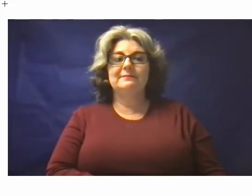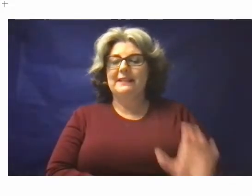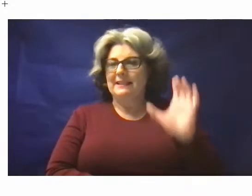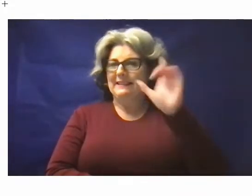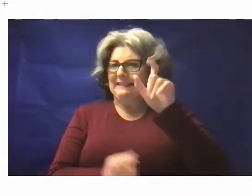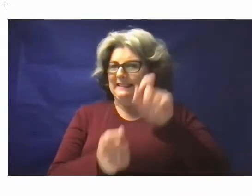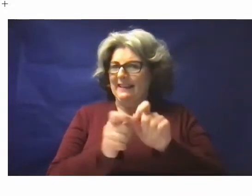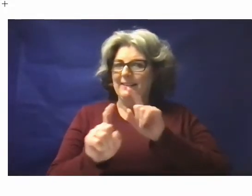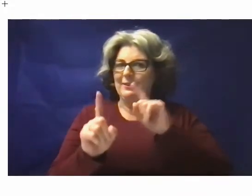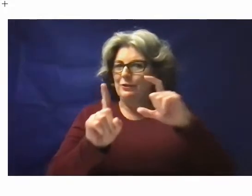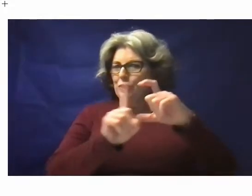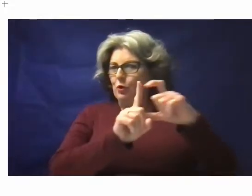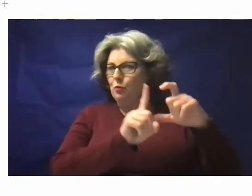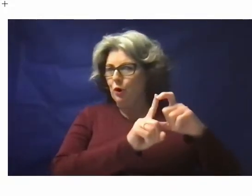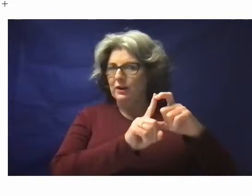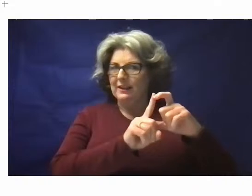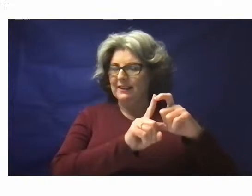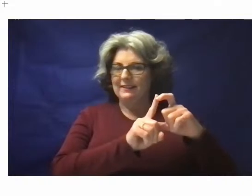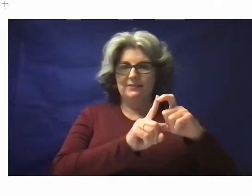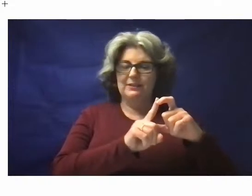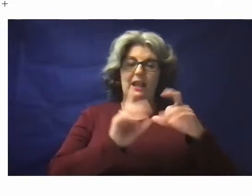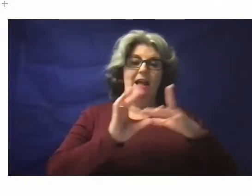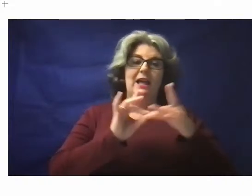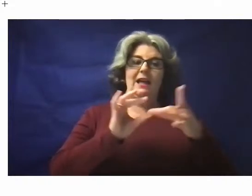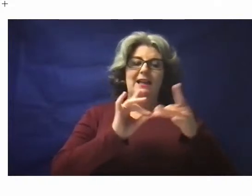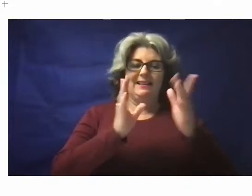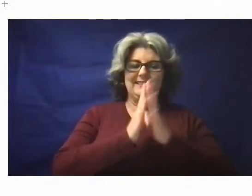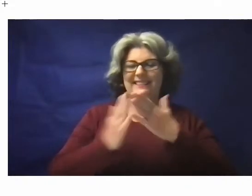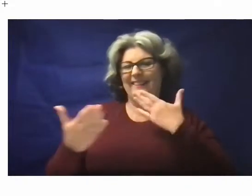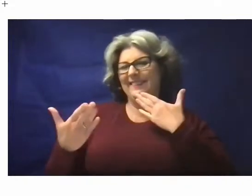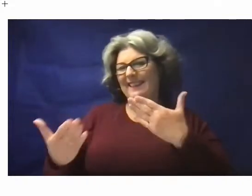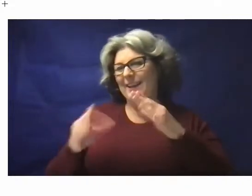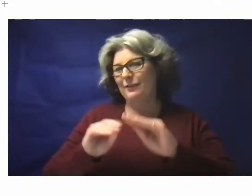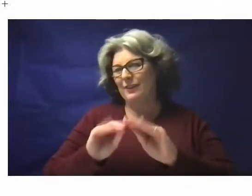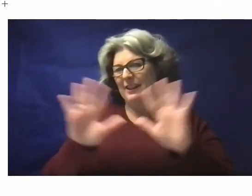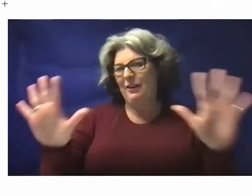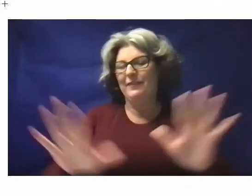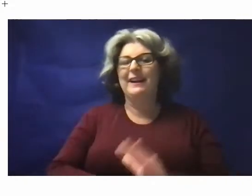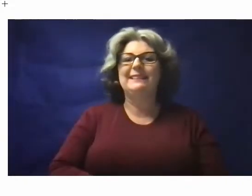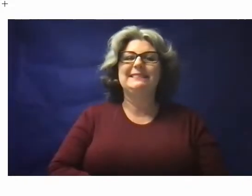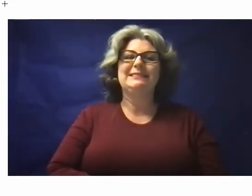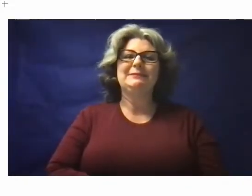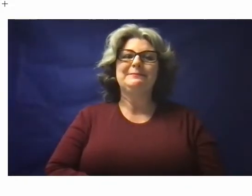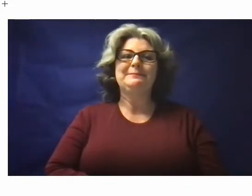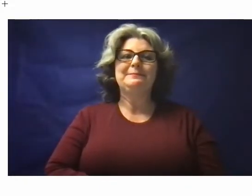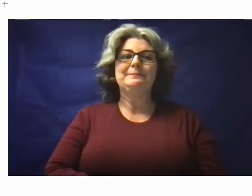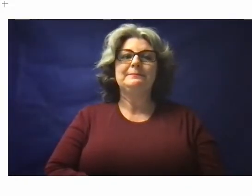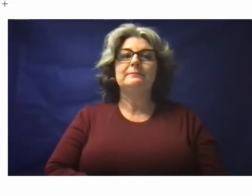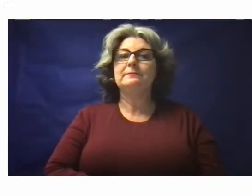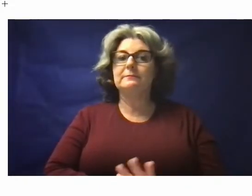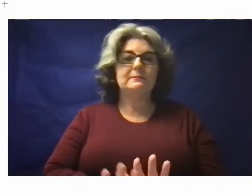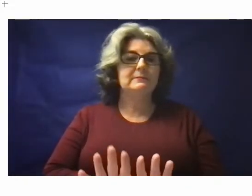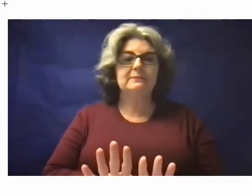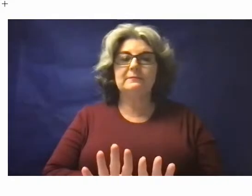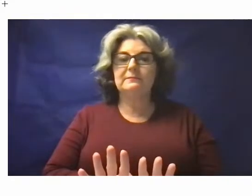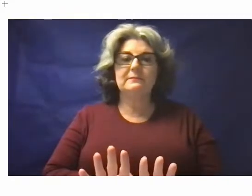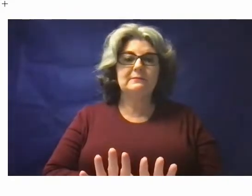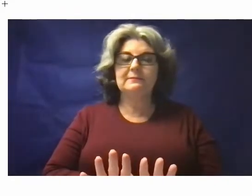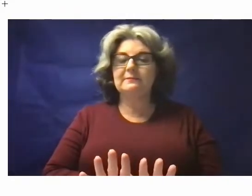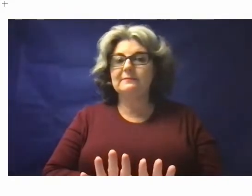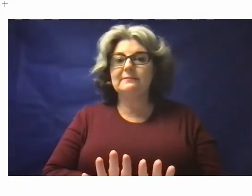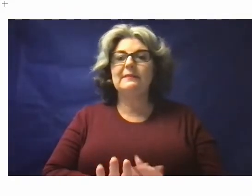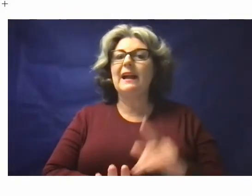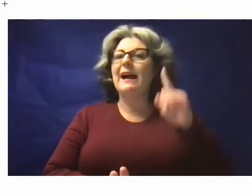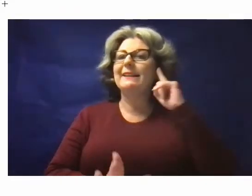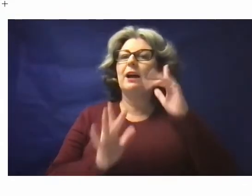The wording of it just came out all wrong when I was asking. So thank you for clarifying. And sorry, Ksenia, I know you lost your